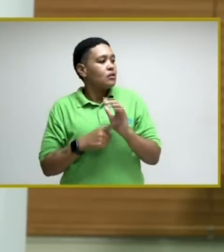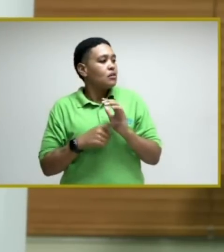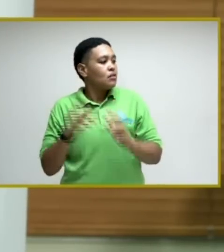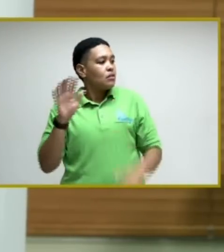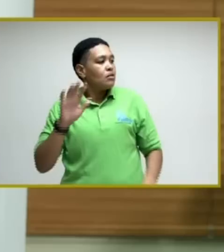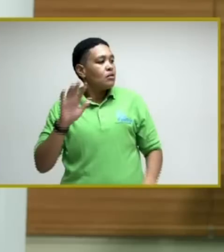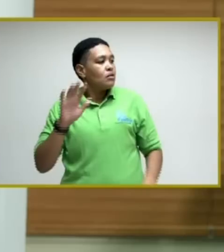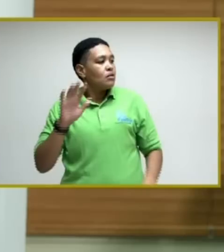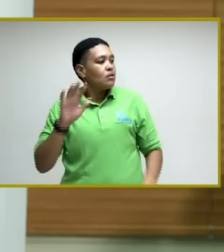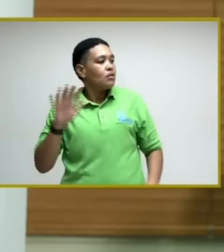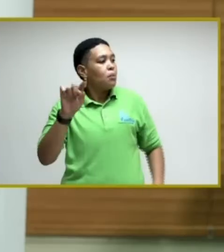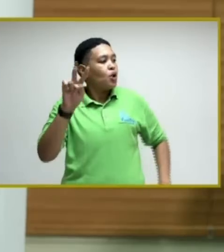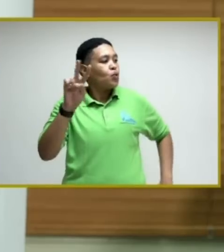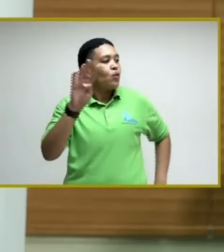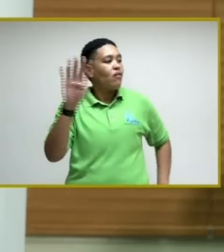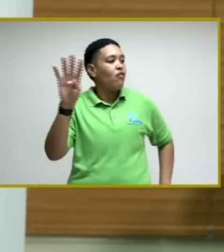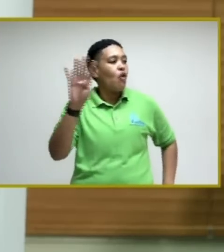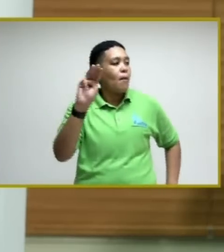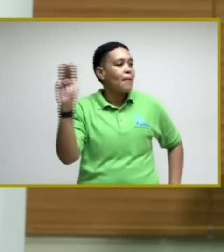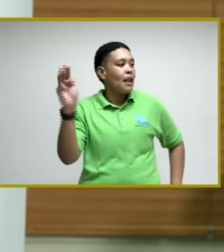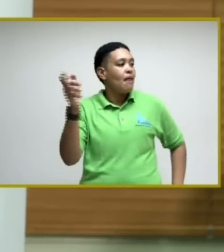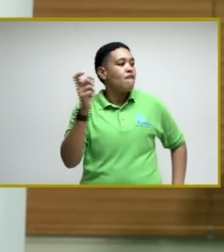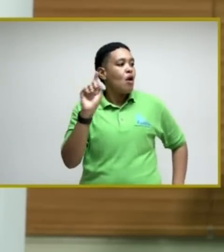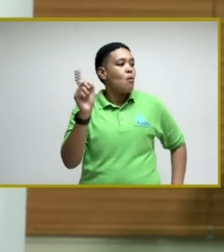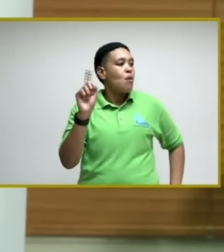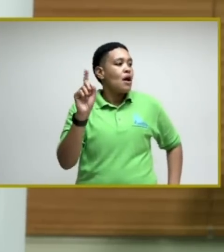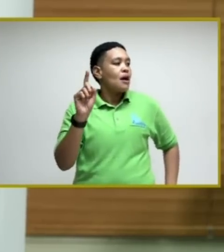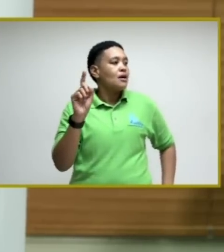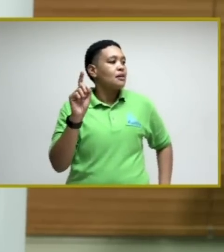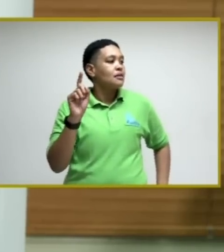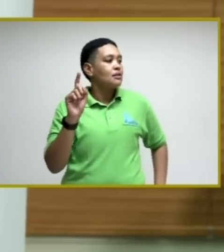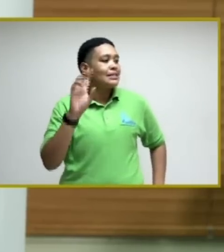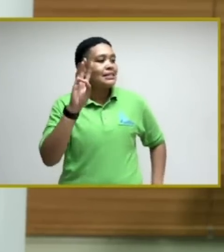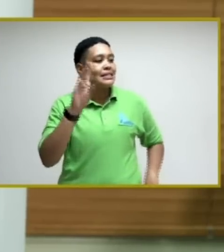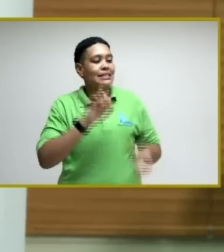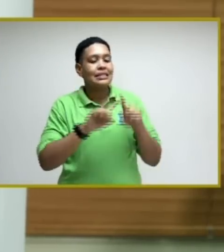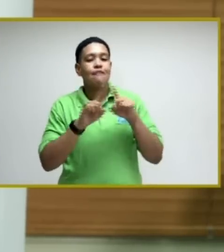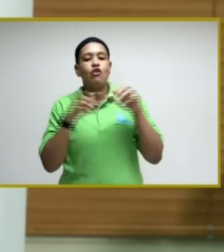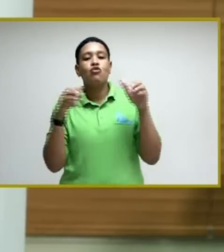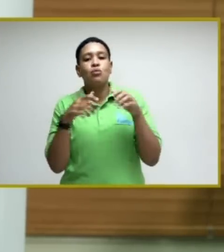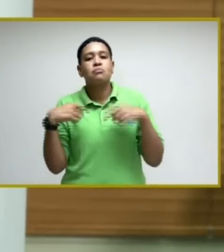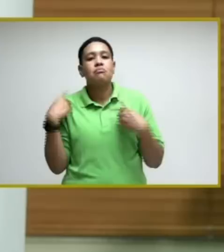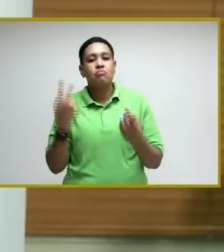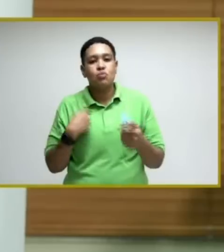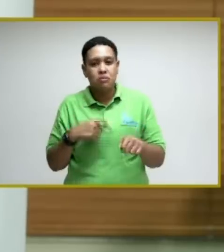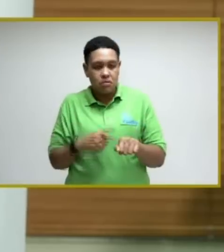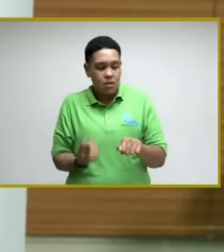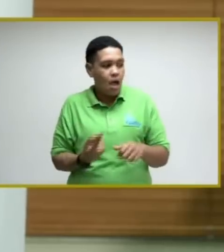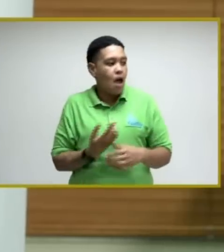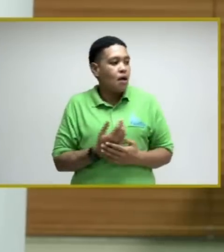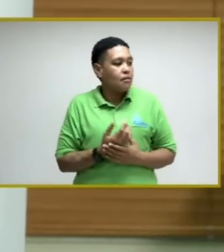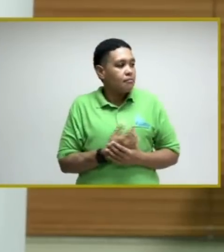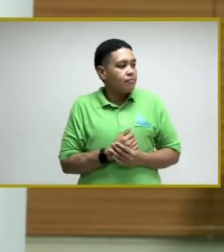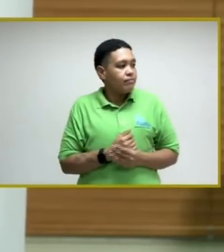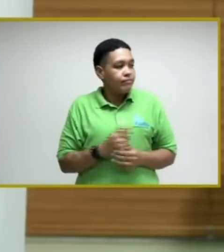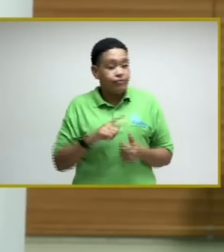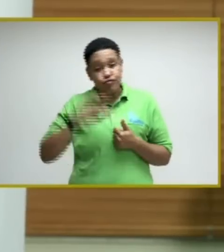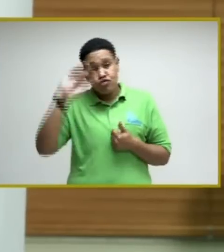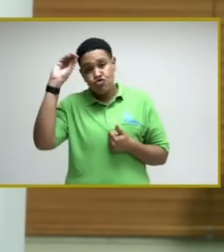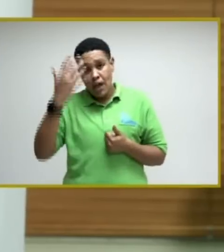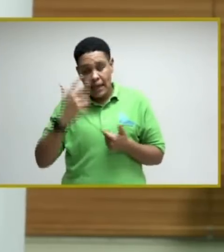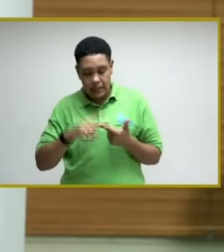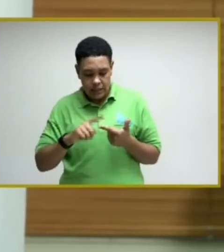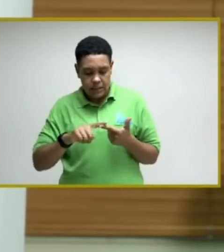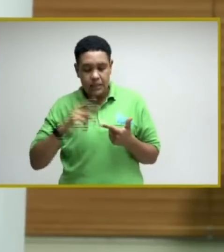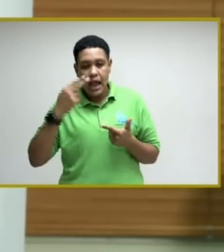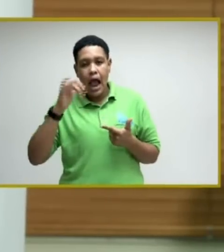approximately 2.24 million from 6 entities since we have started, from Grace Kennedy,